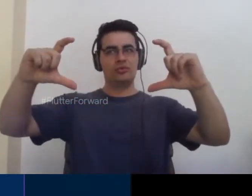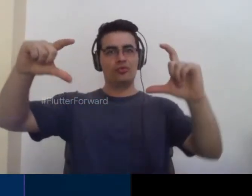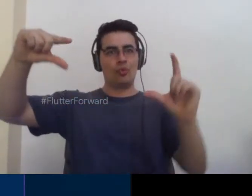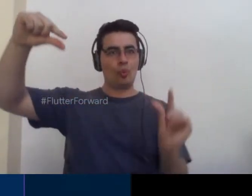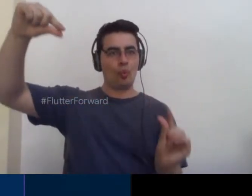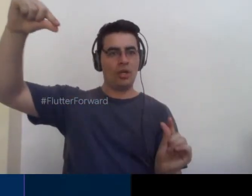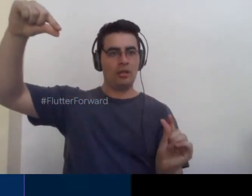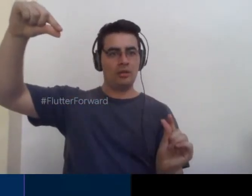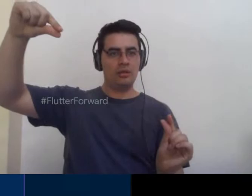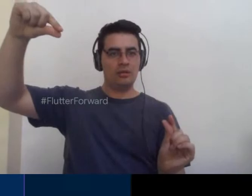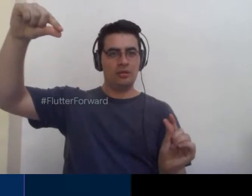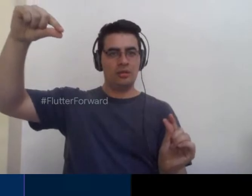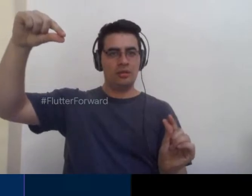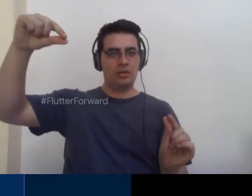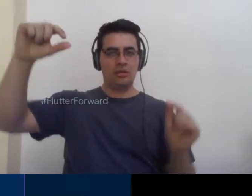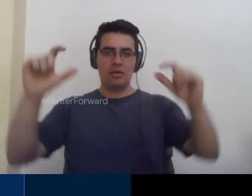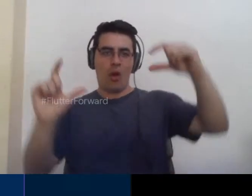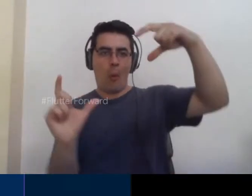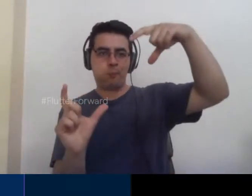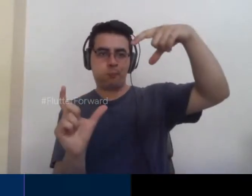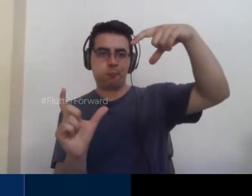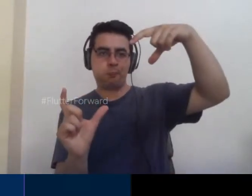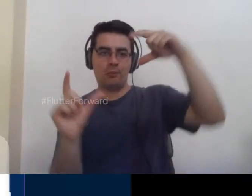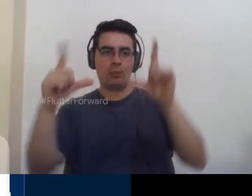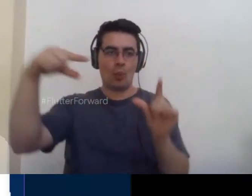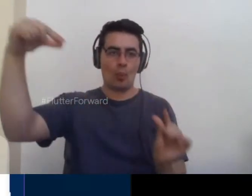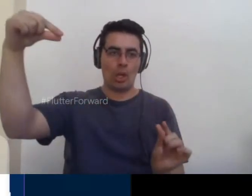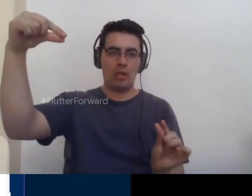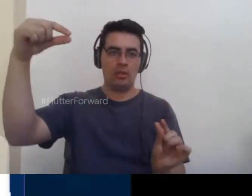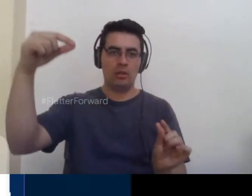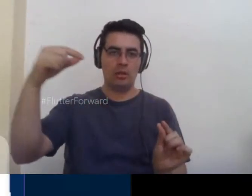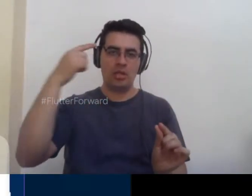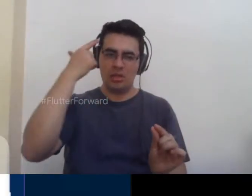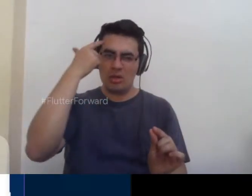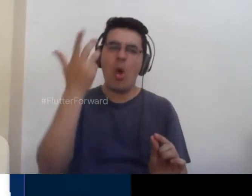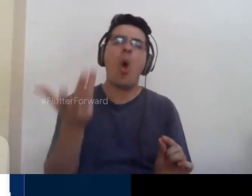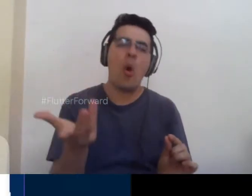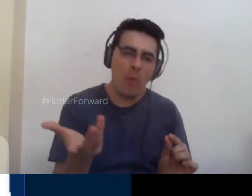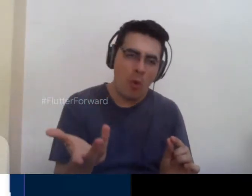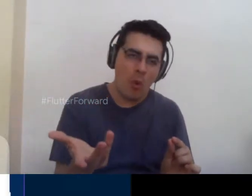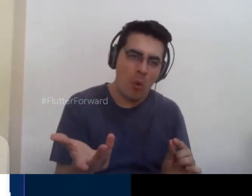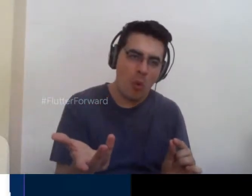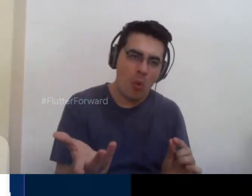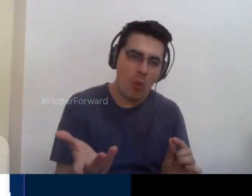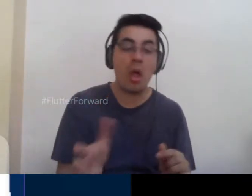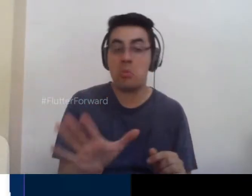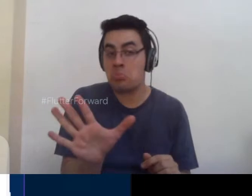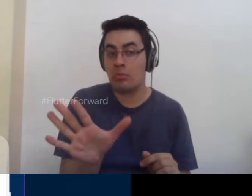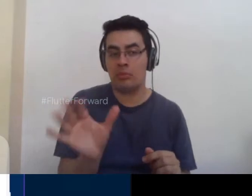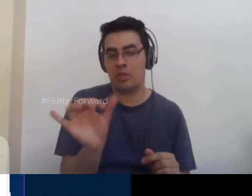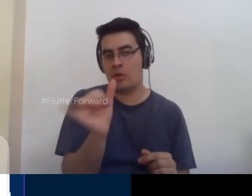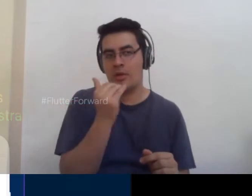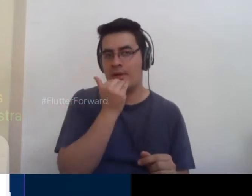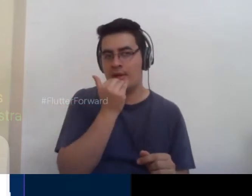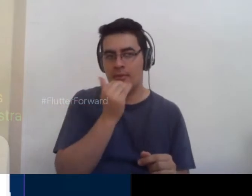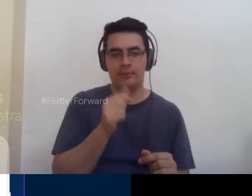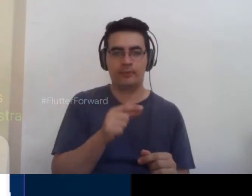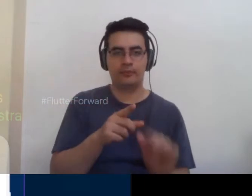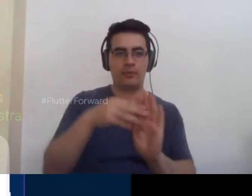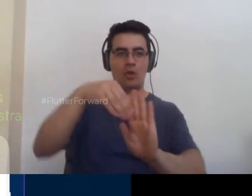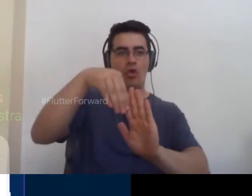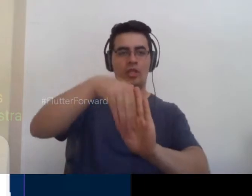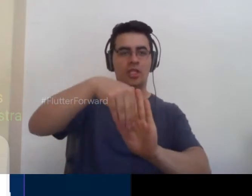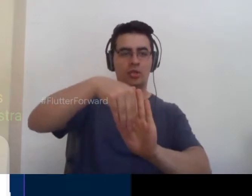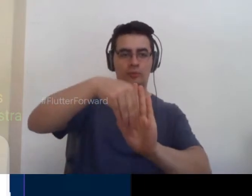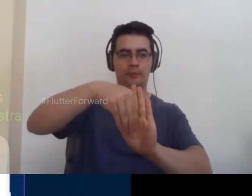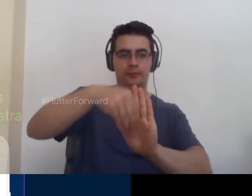rounded corners. It's not as hard as you might think. Let's start with a container widget, which is a very